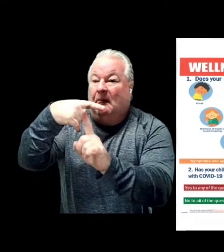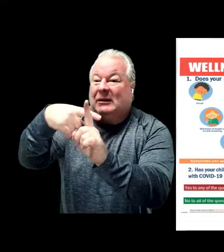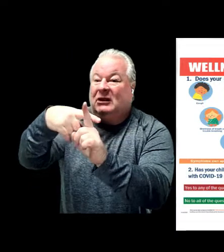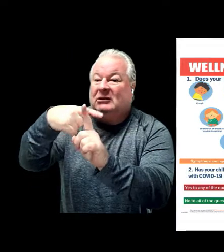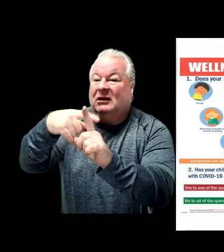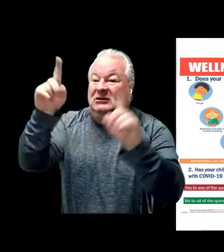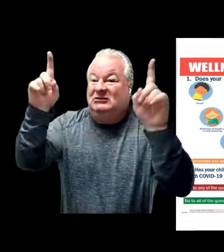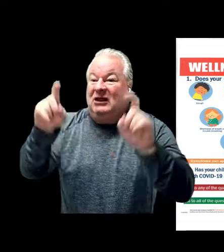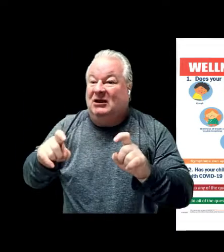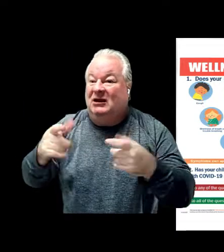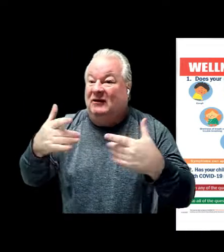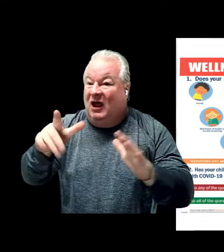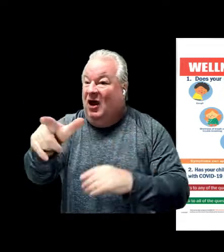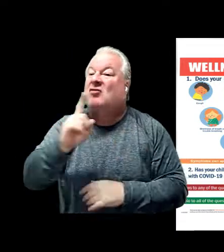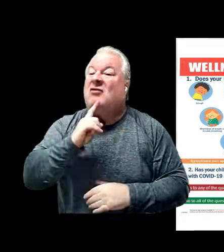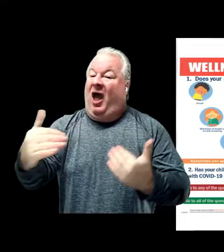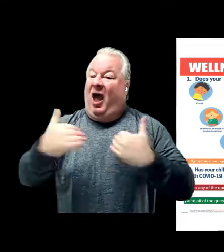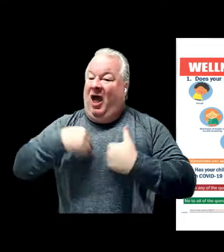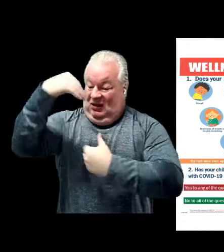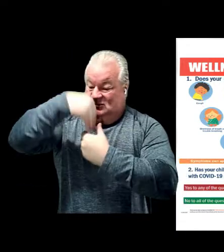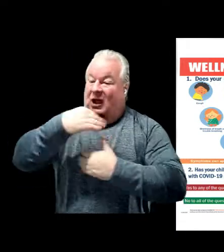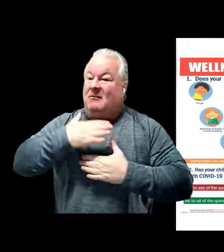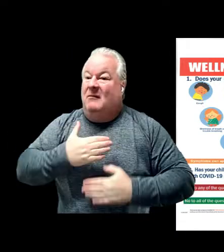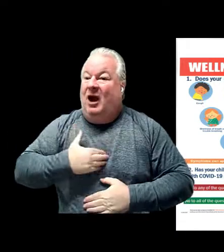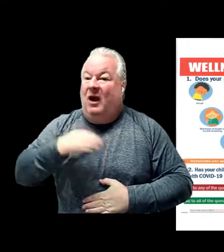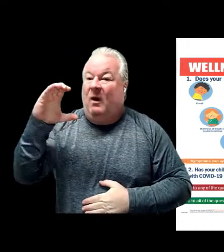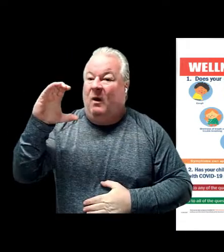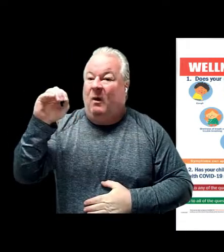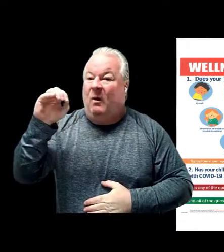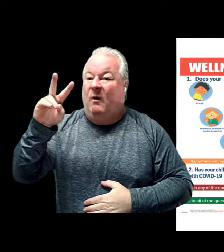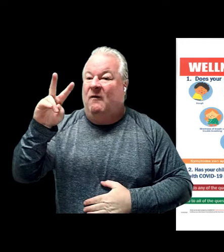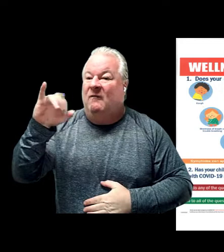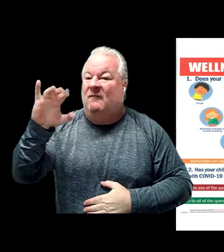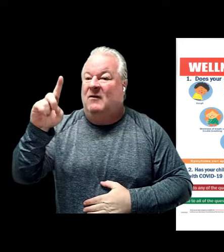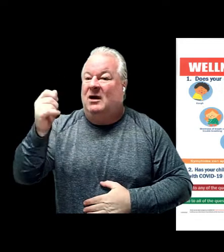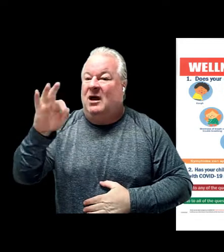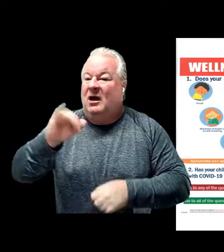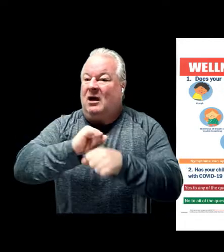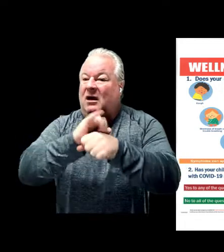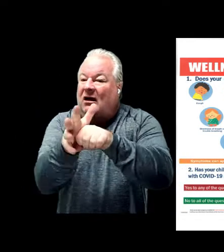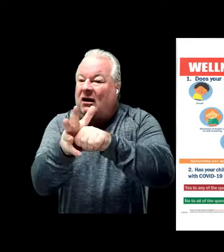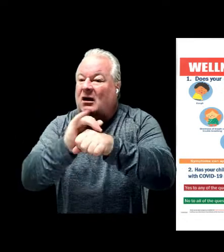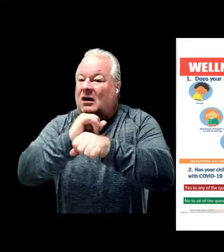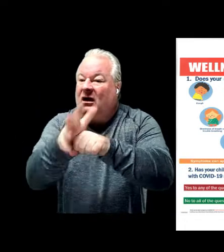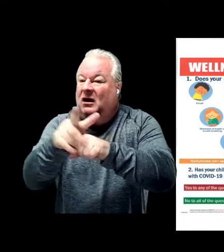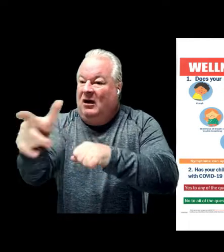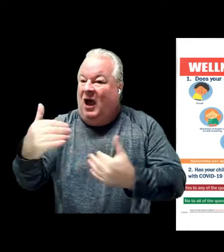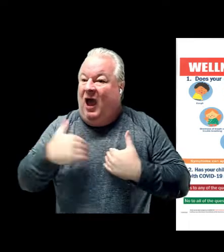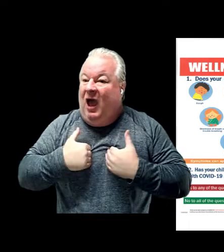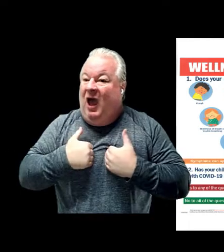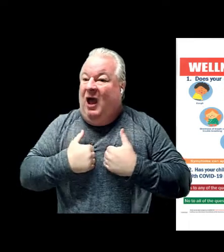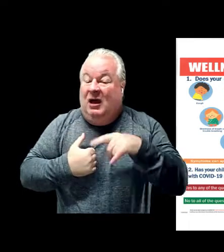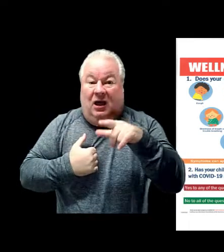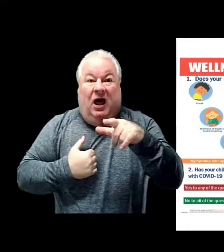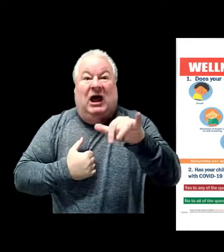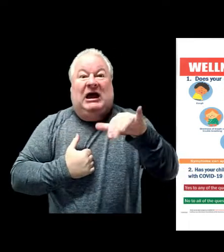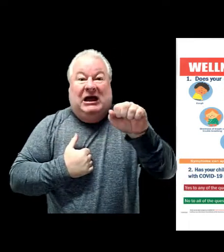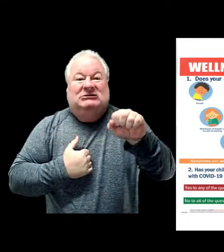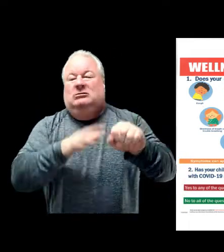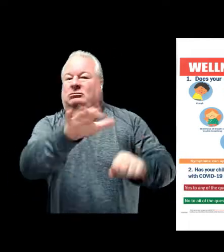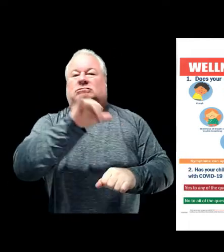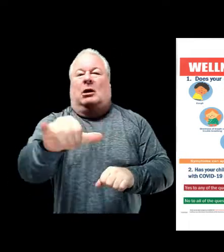tested positive for COVID-19, we are going to ask that you stay home. Any